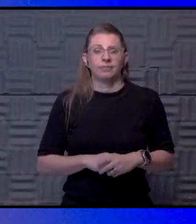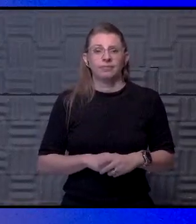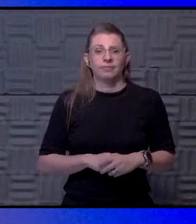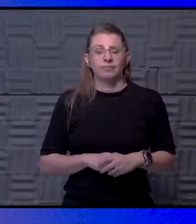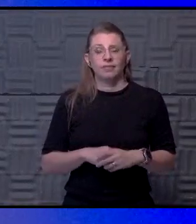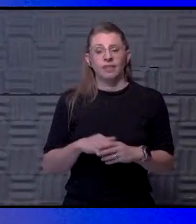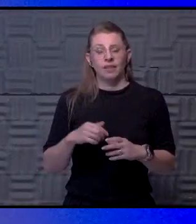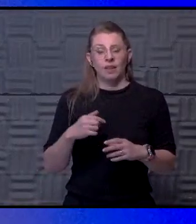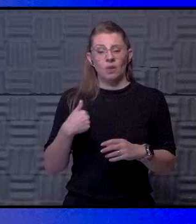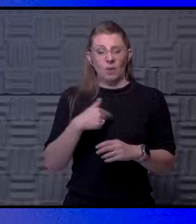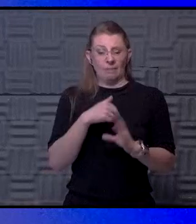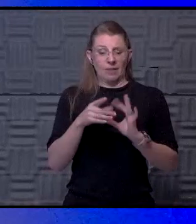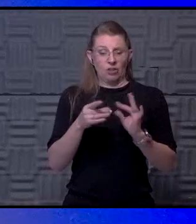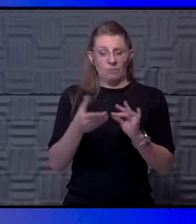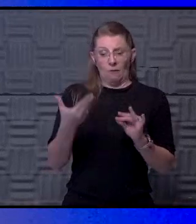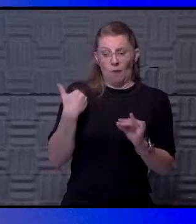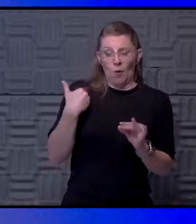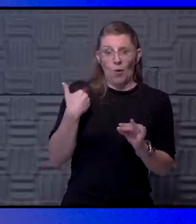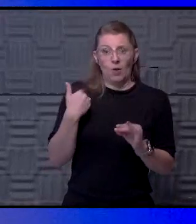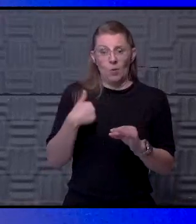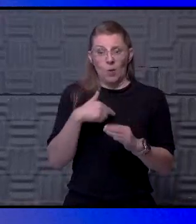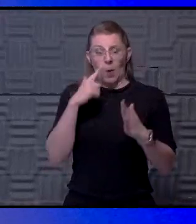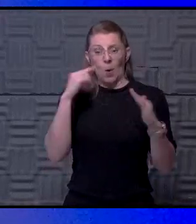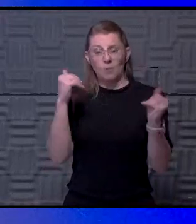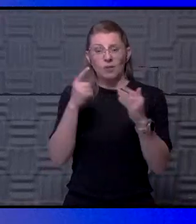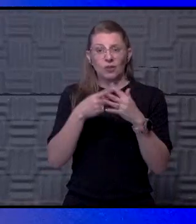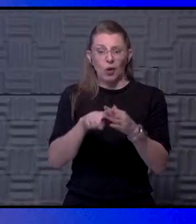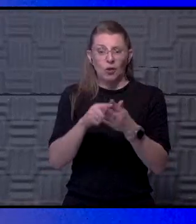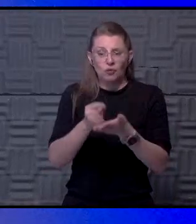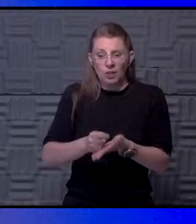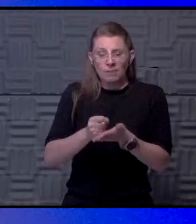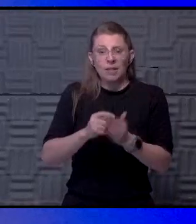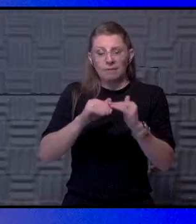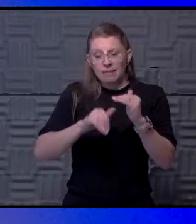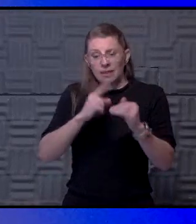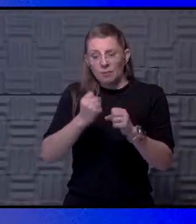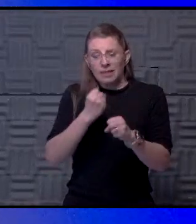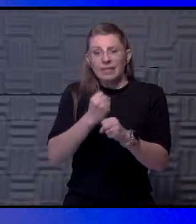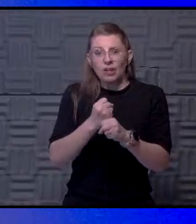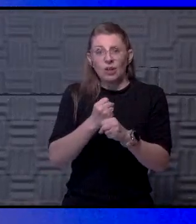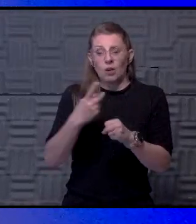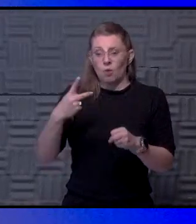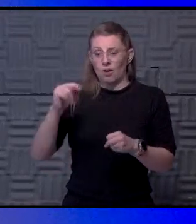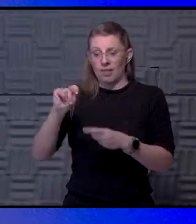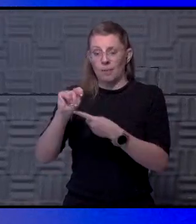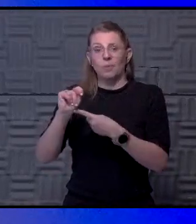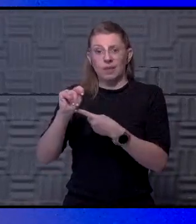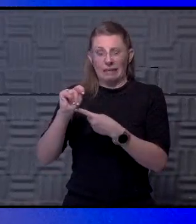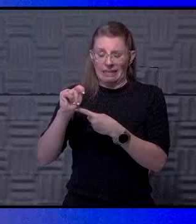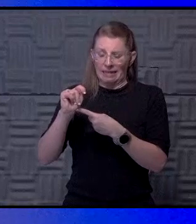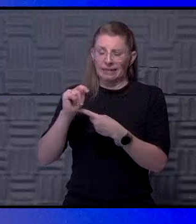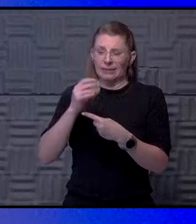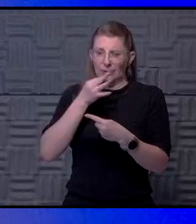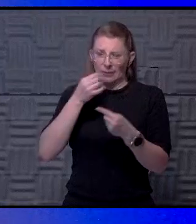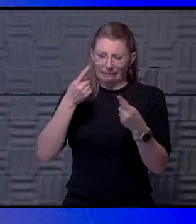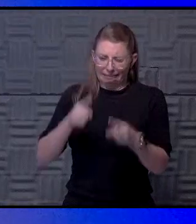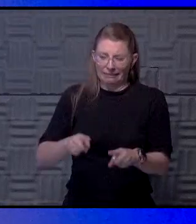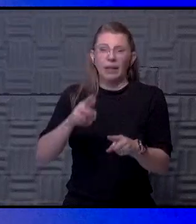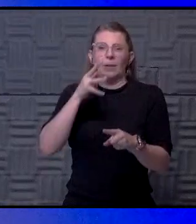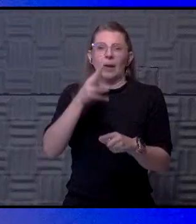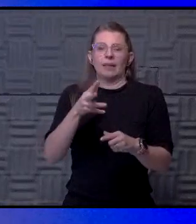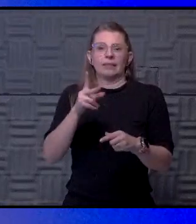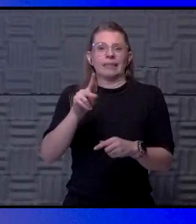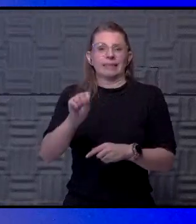As we mentioned before, we hope to start treating in just under a year. Proton therapy is coming right here in